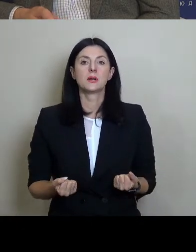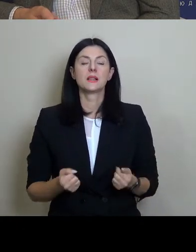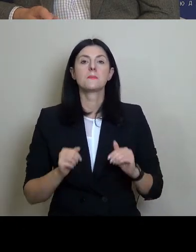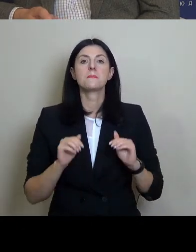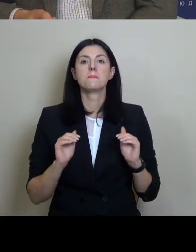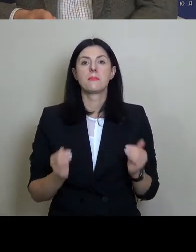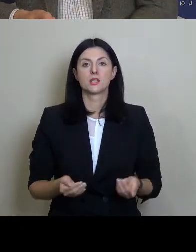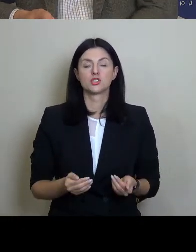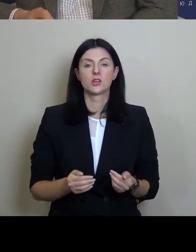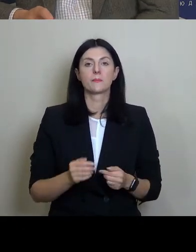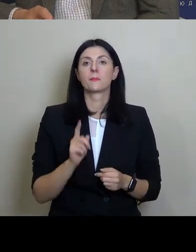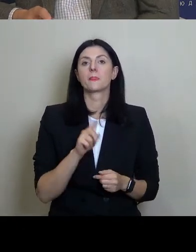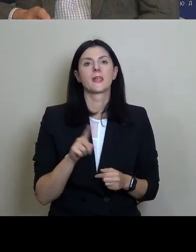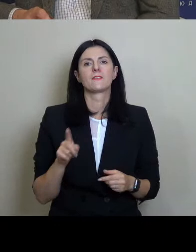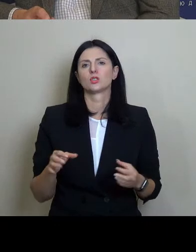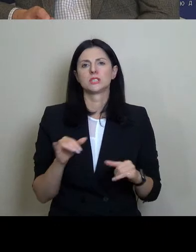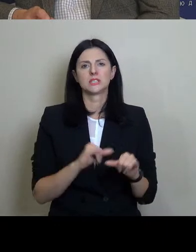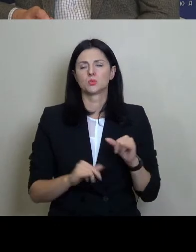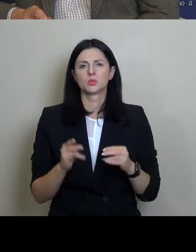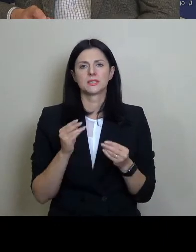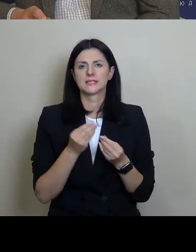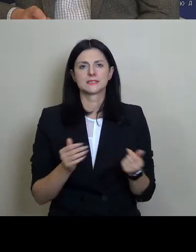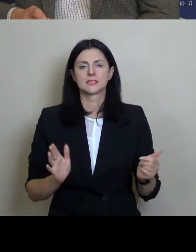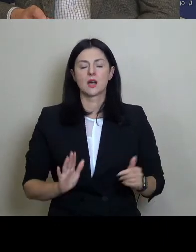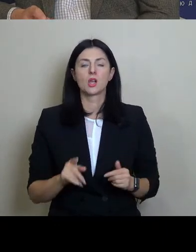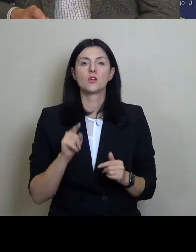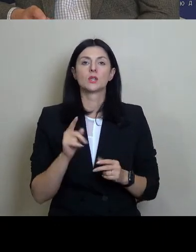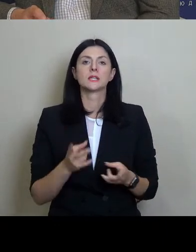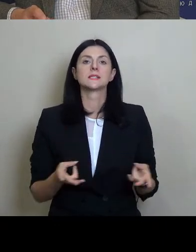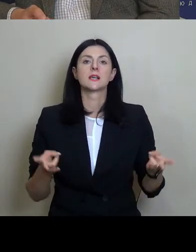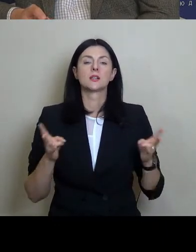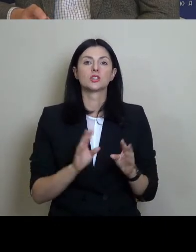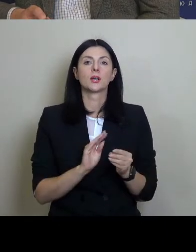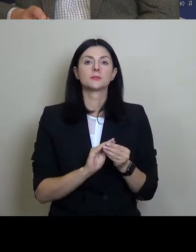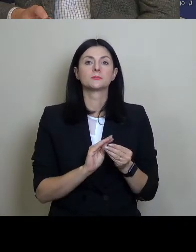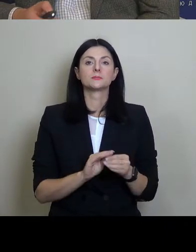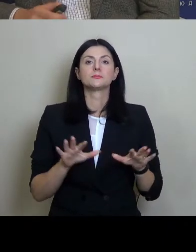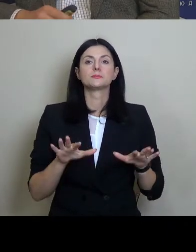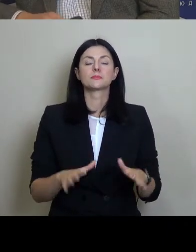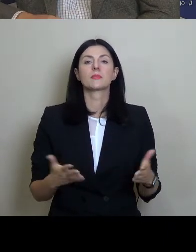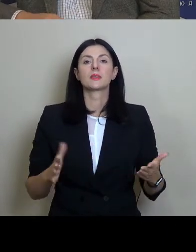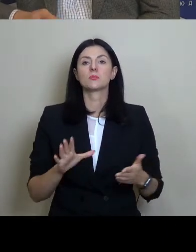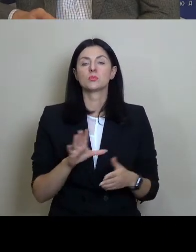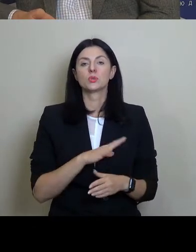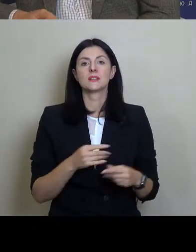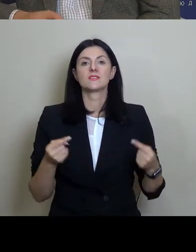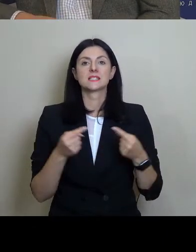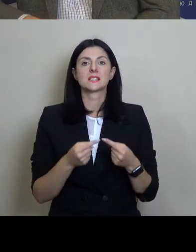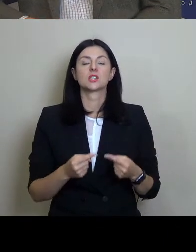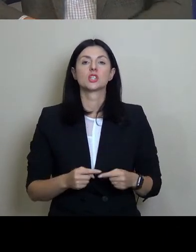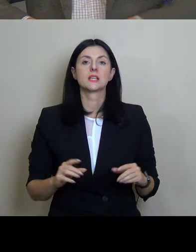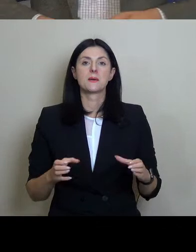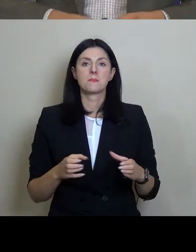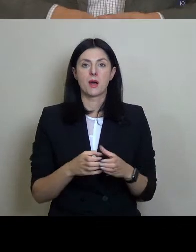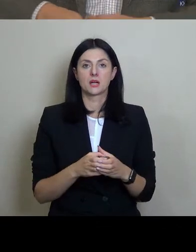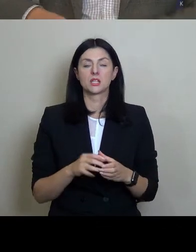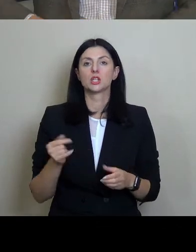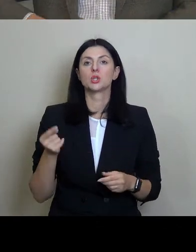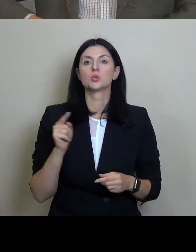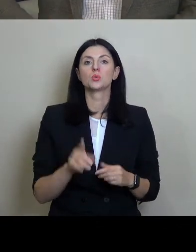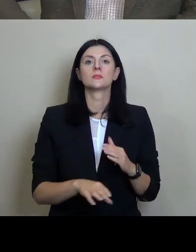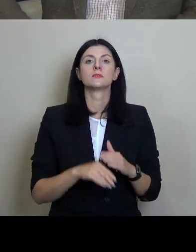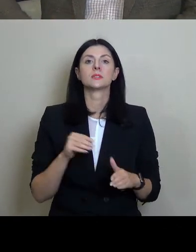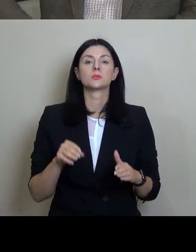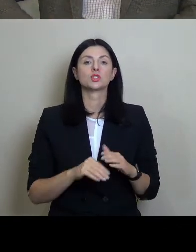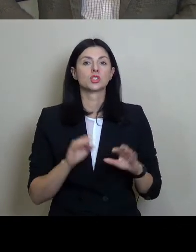received less, they don't disappear anywhere. They stay where they were defined by the party.